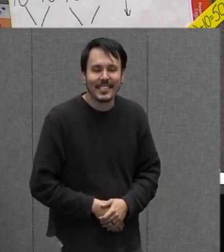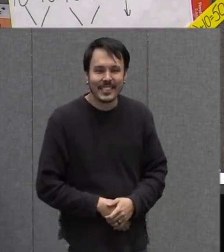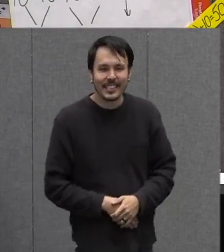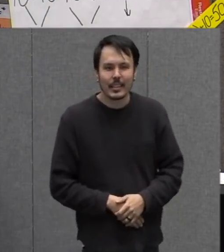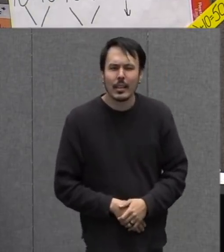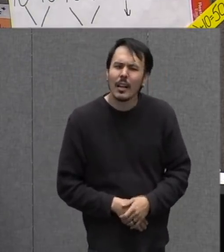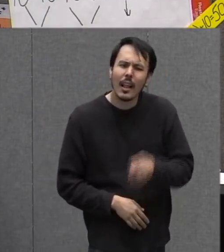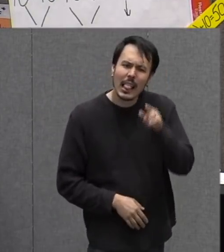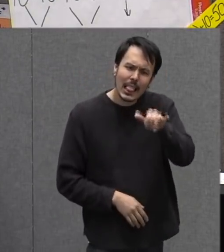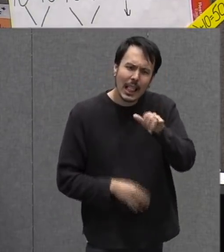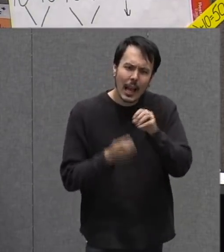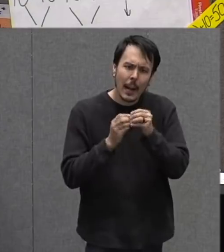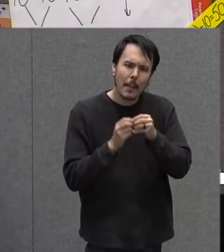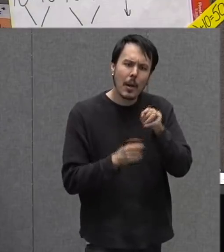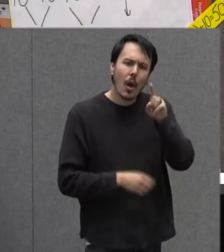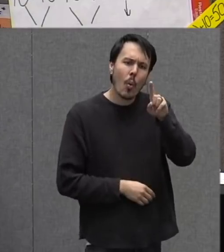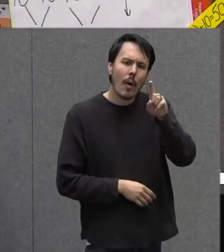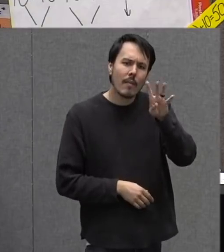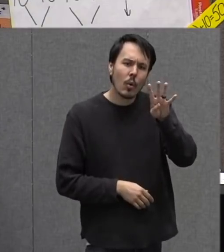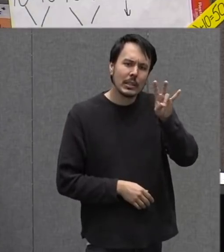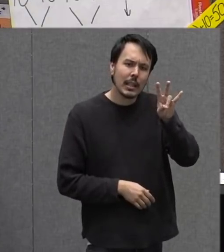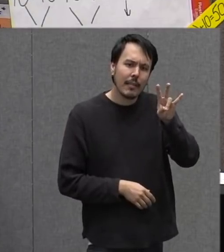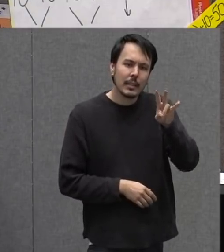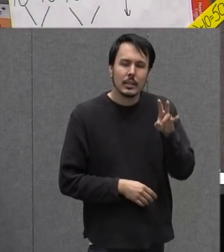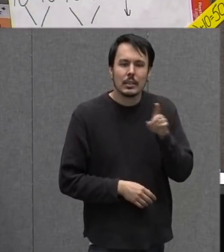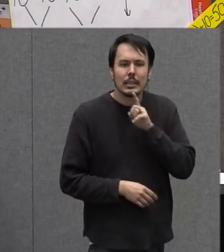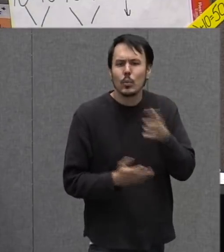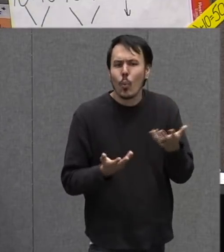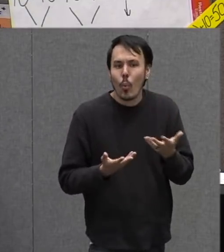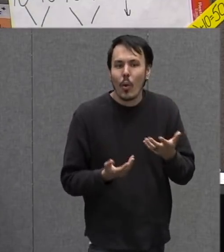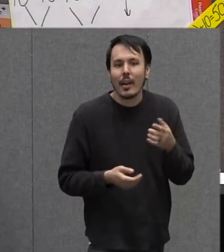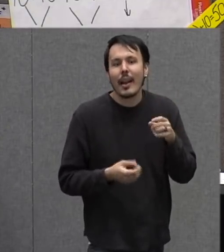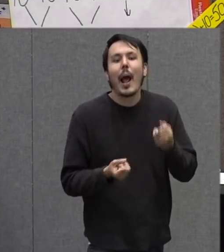that unit mean? 147 what? Stickers.